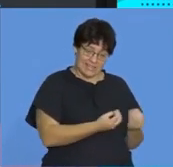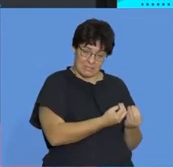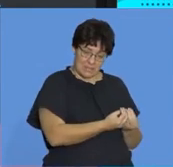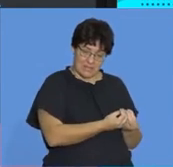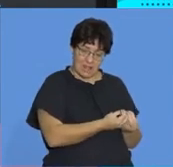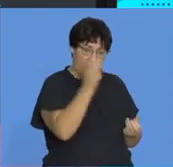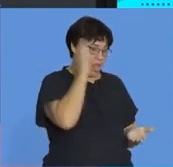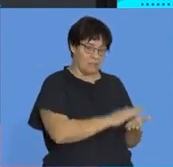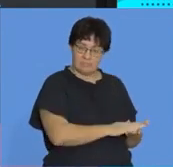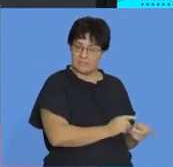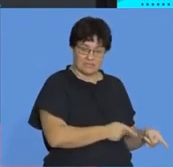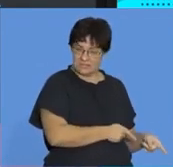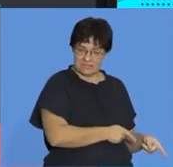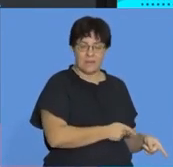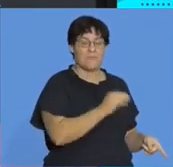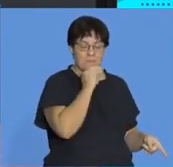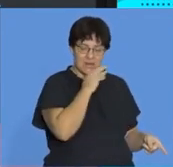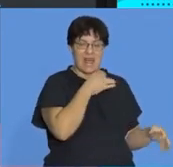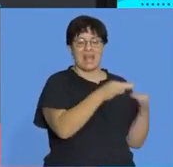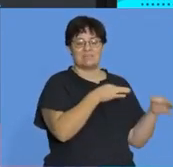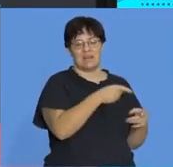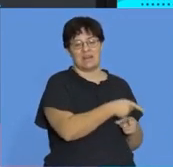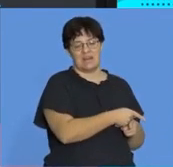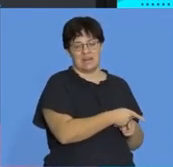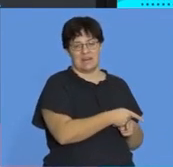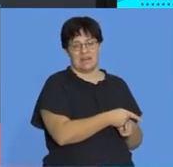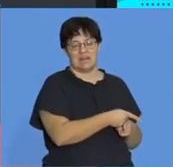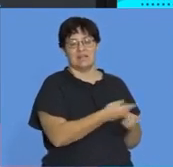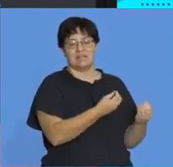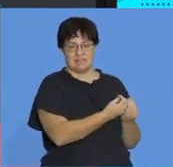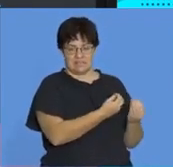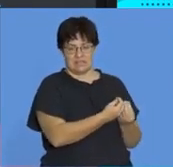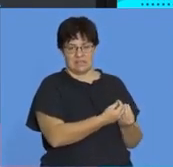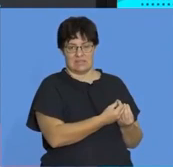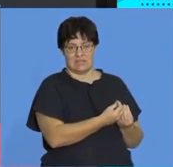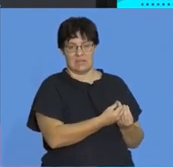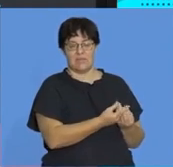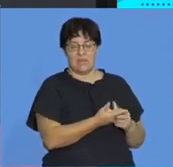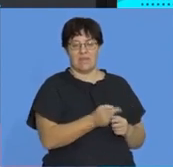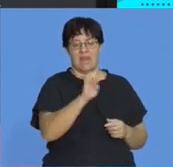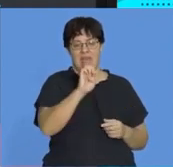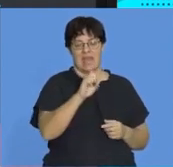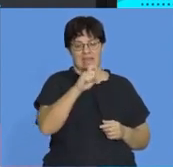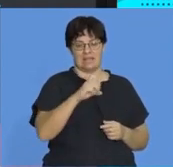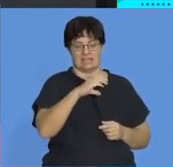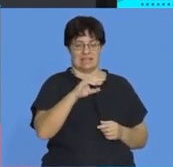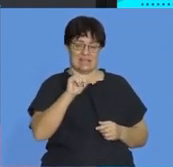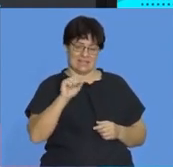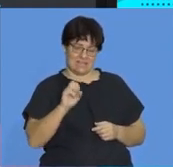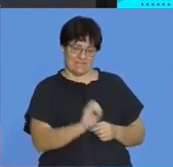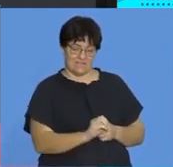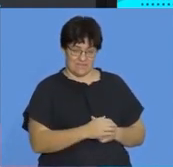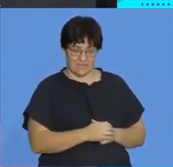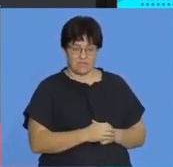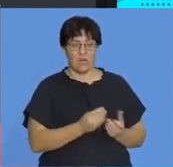other substance that is not a limiting reagent, we'll describe it in terms of the substance being in excess.